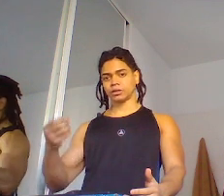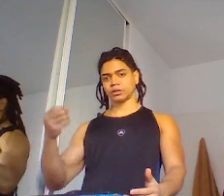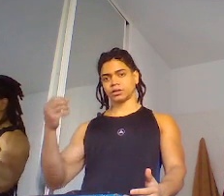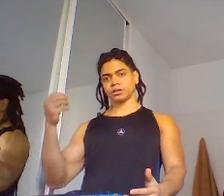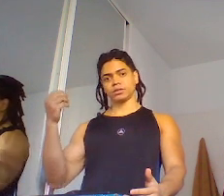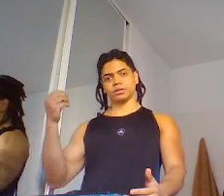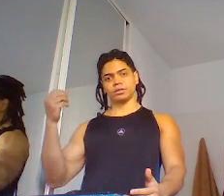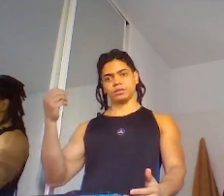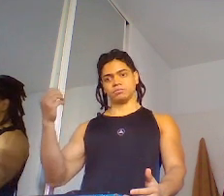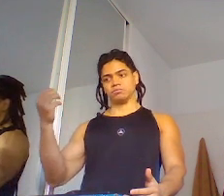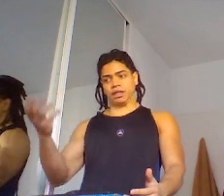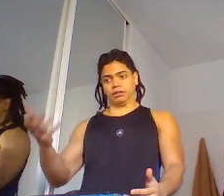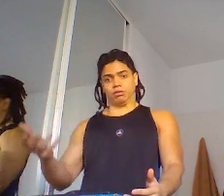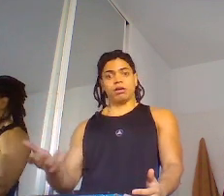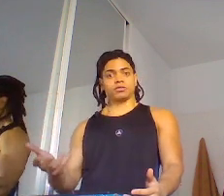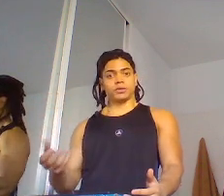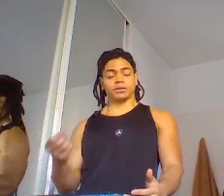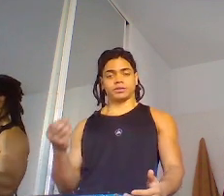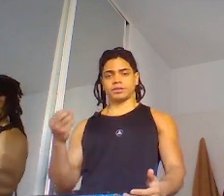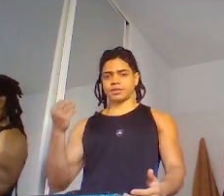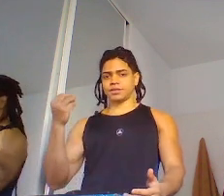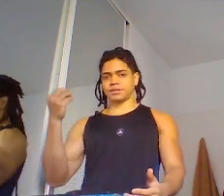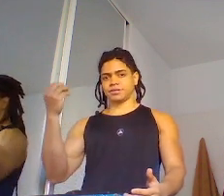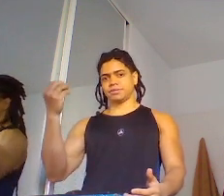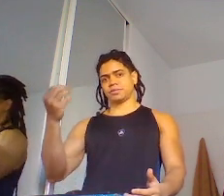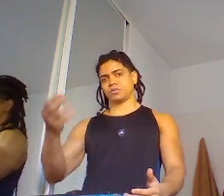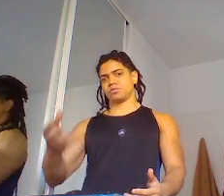liabilities like lawsuits,